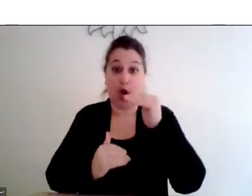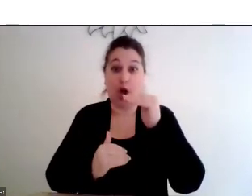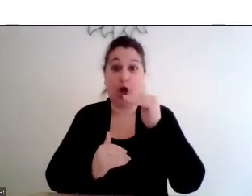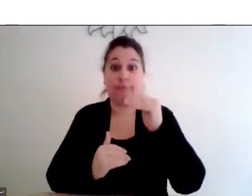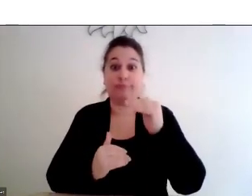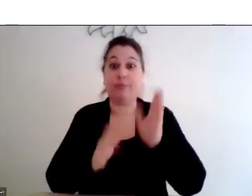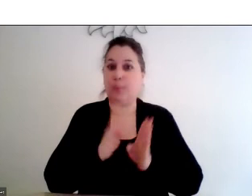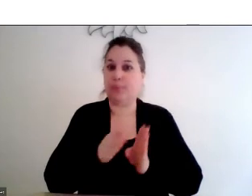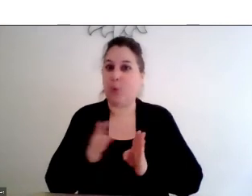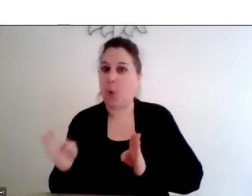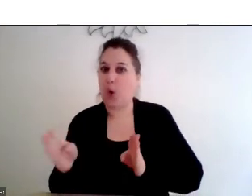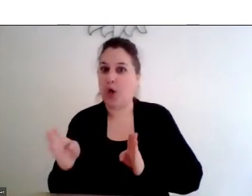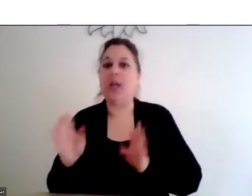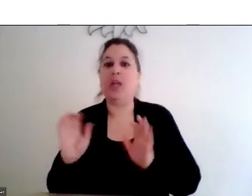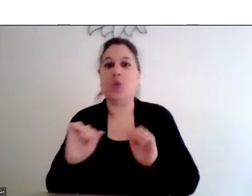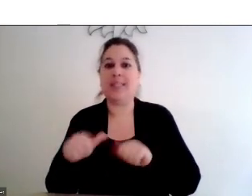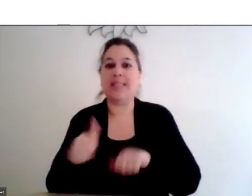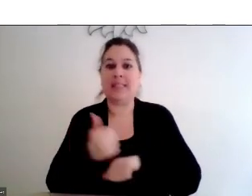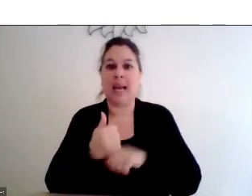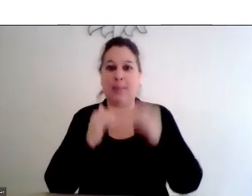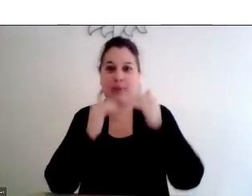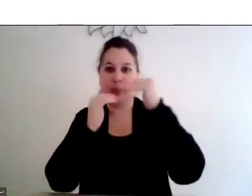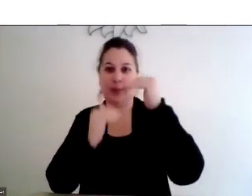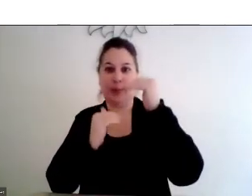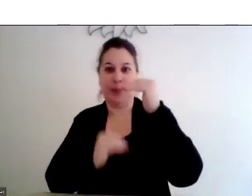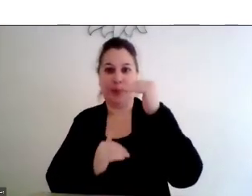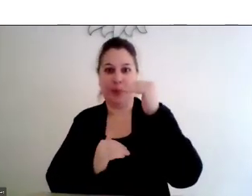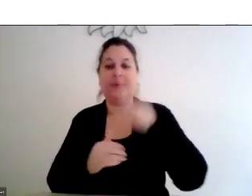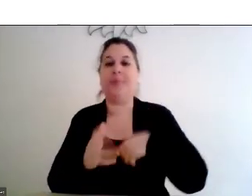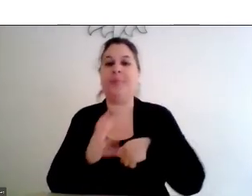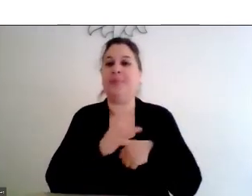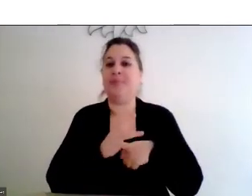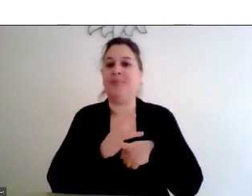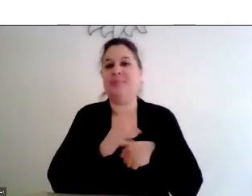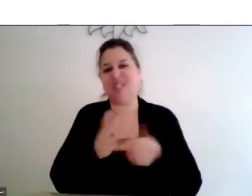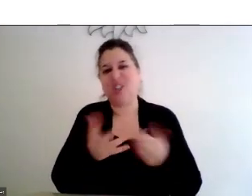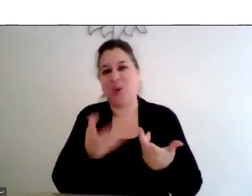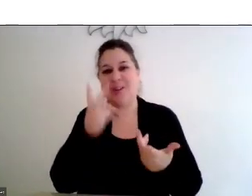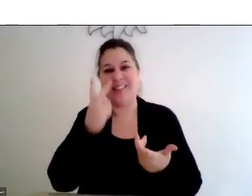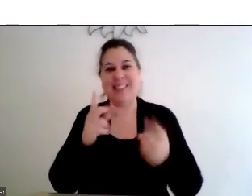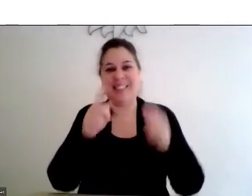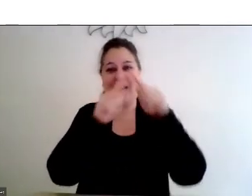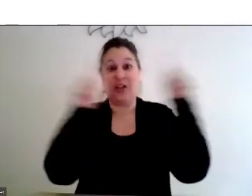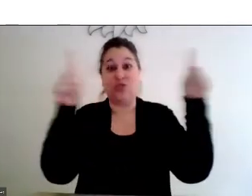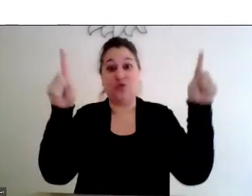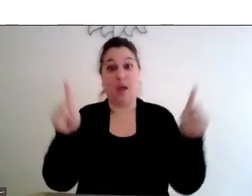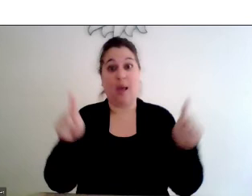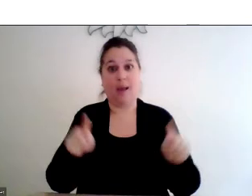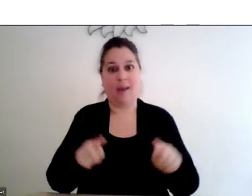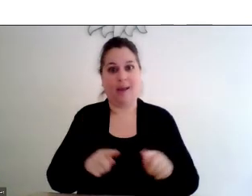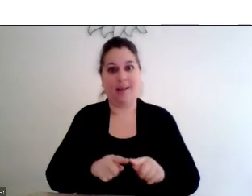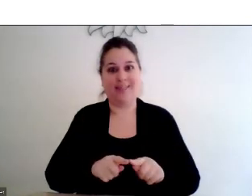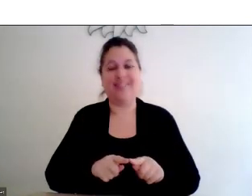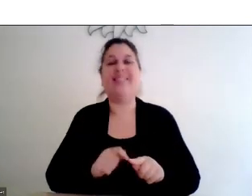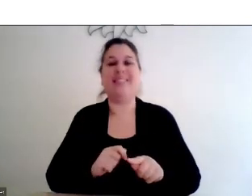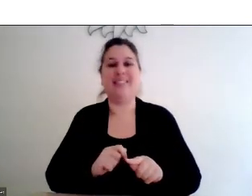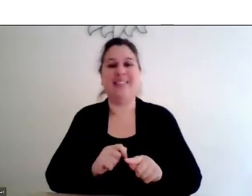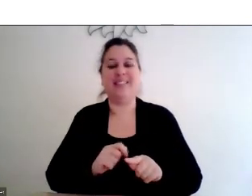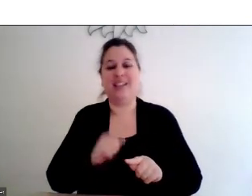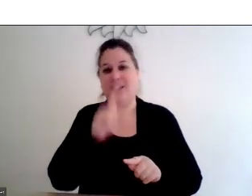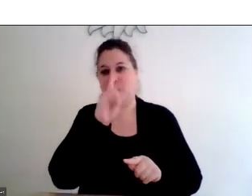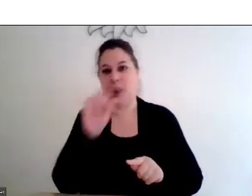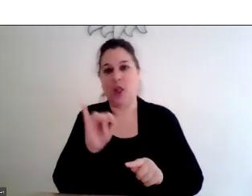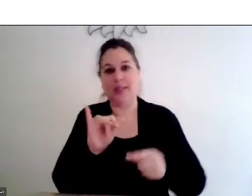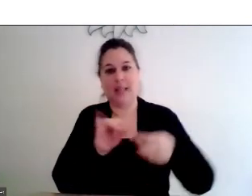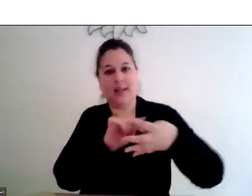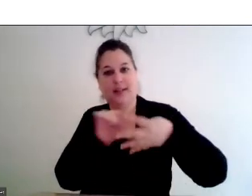this upside down triangle. Okay, so the first thing you're going to want to look for is any type